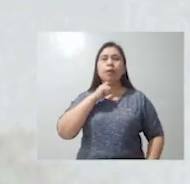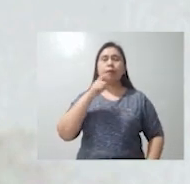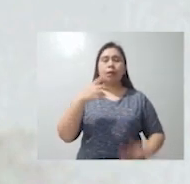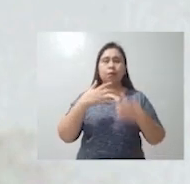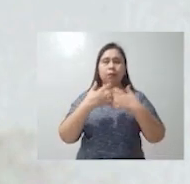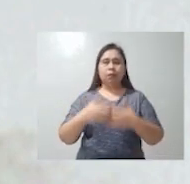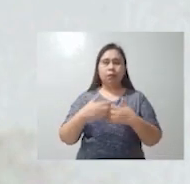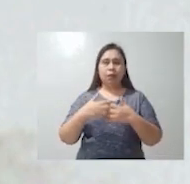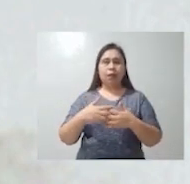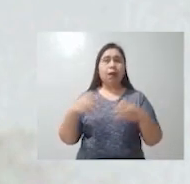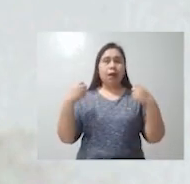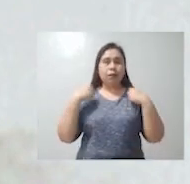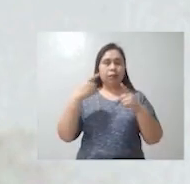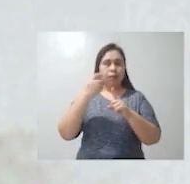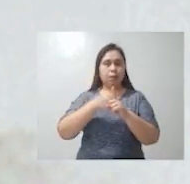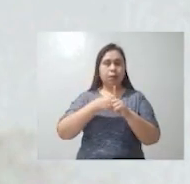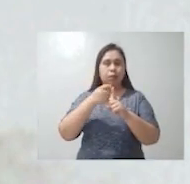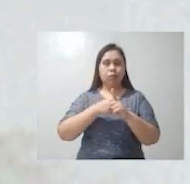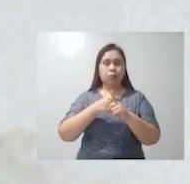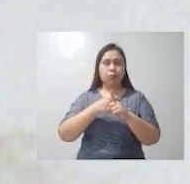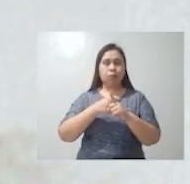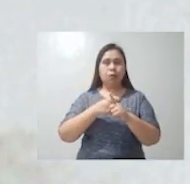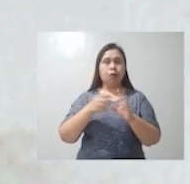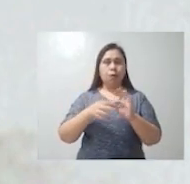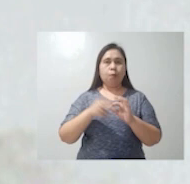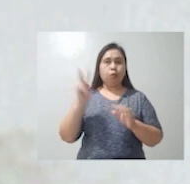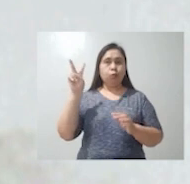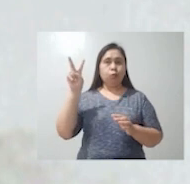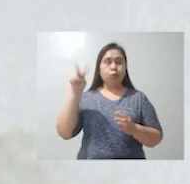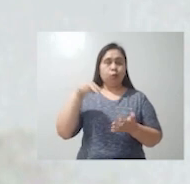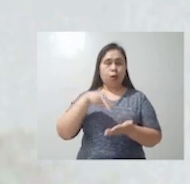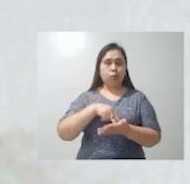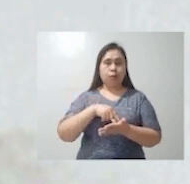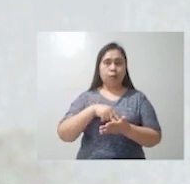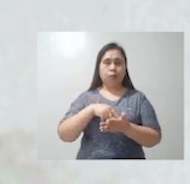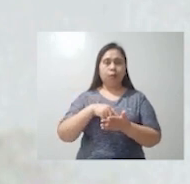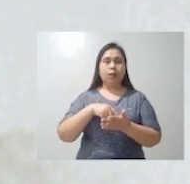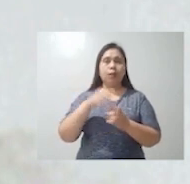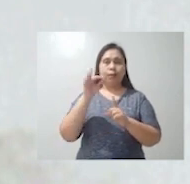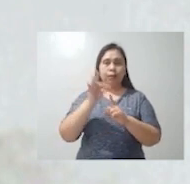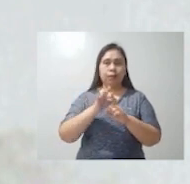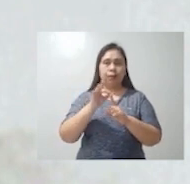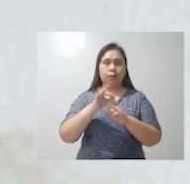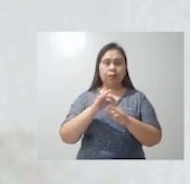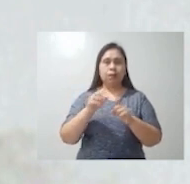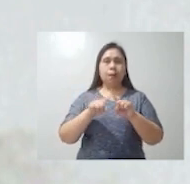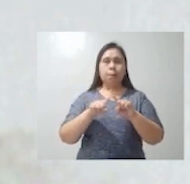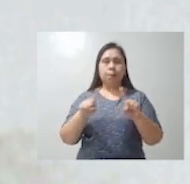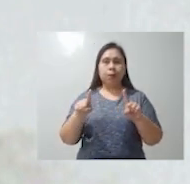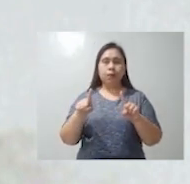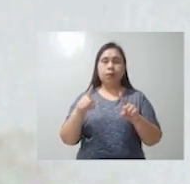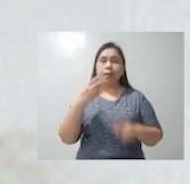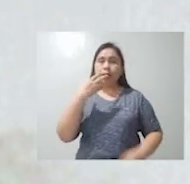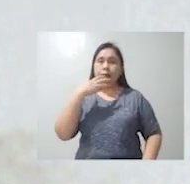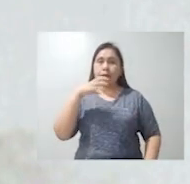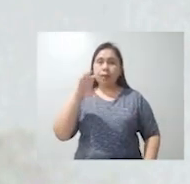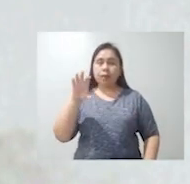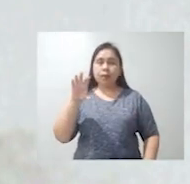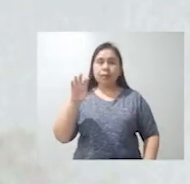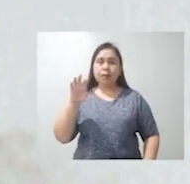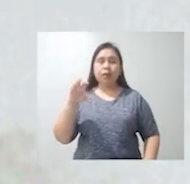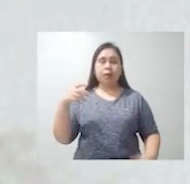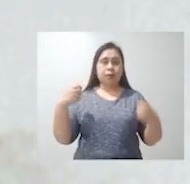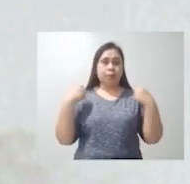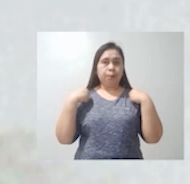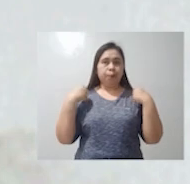as 2000 degrees Celsius. But because the mass of the sparks produced is very small, the heat that each spark contains is